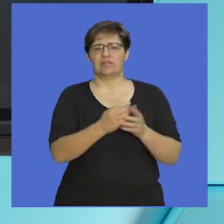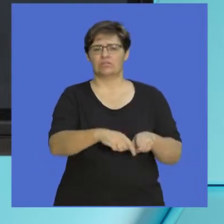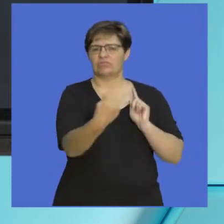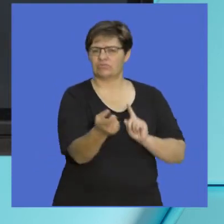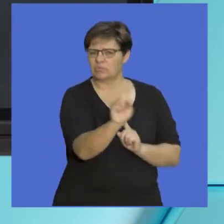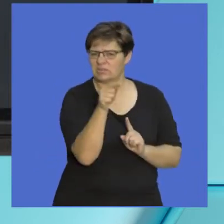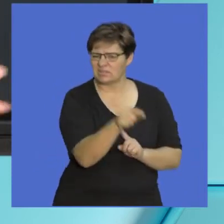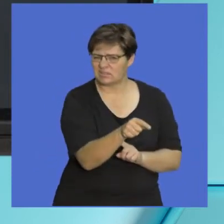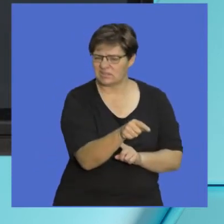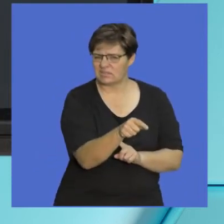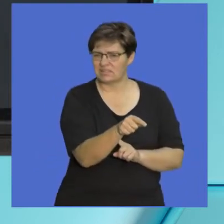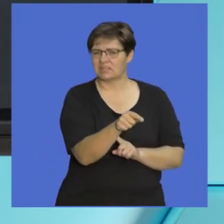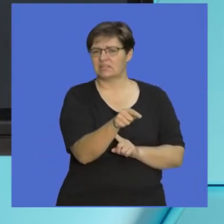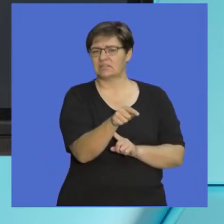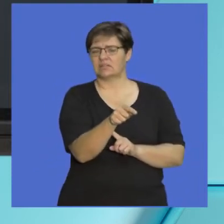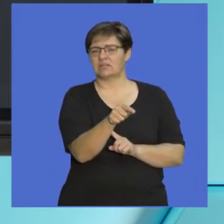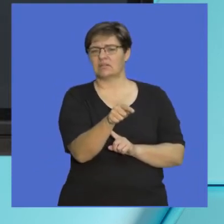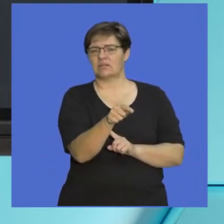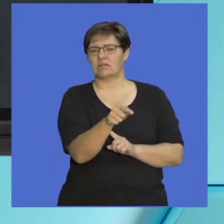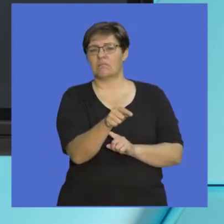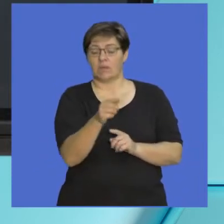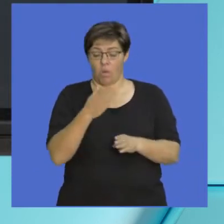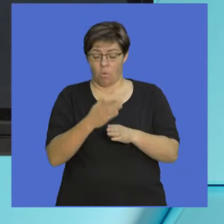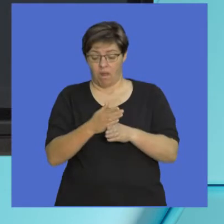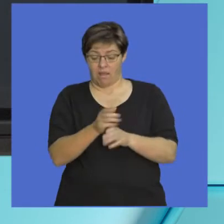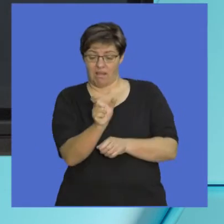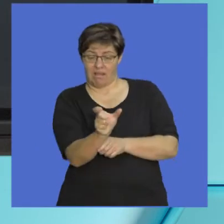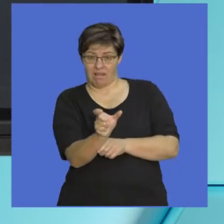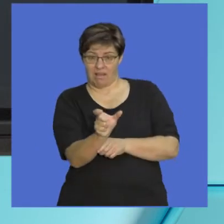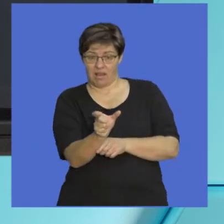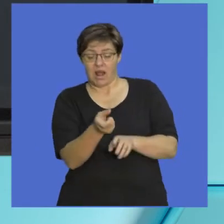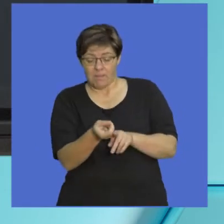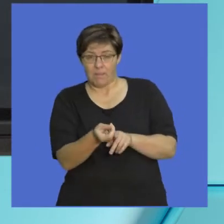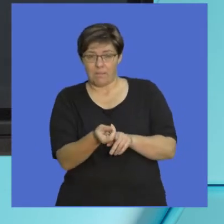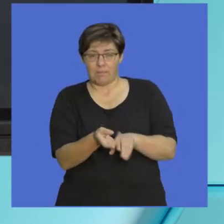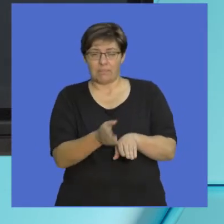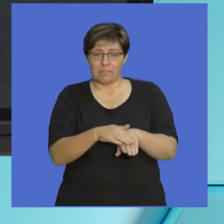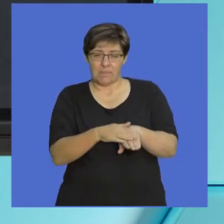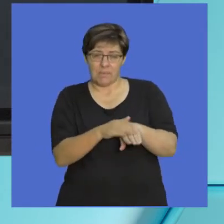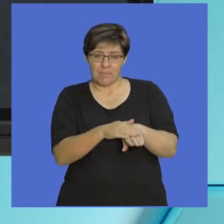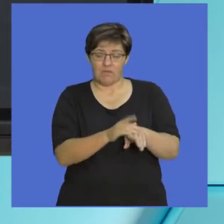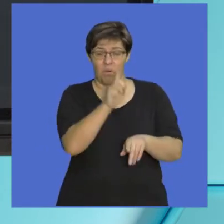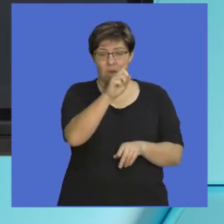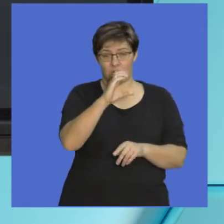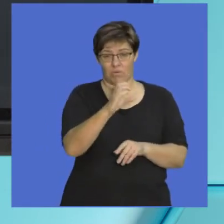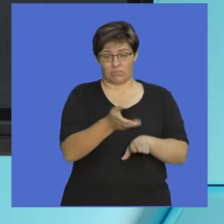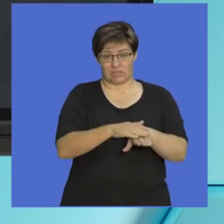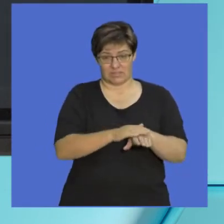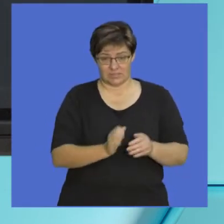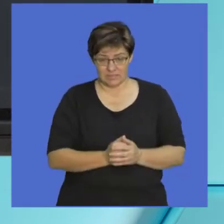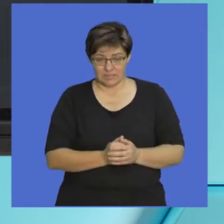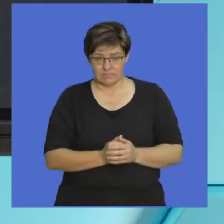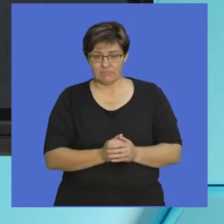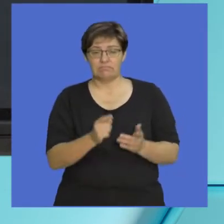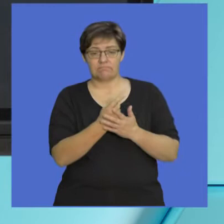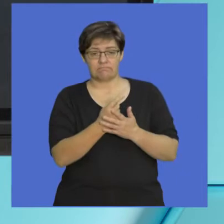is all about in terms of, the amount of work done or the energy transferred per coulomb of charge. We also know something about current.